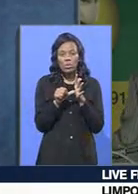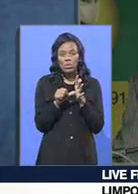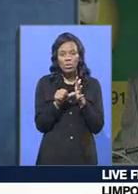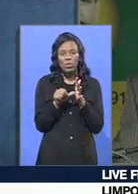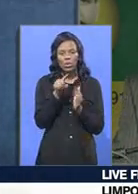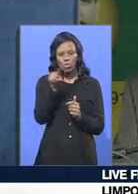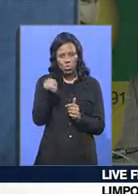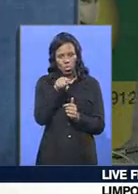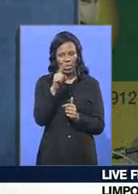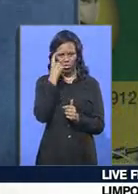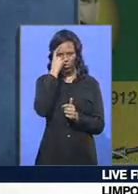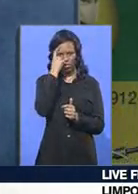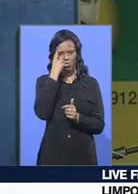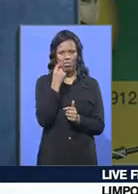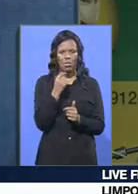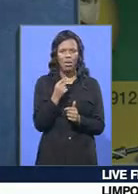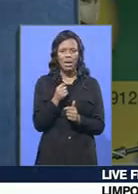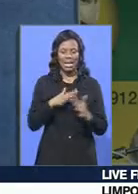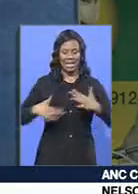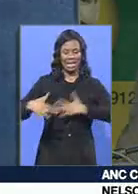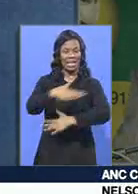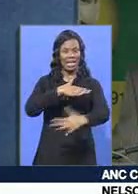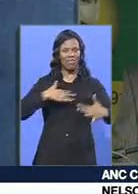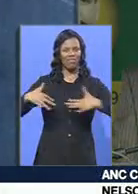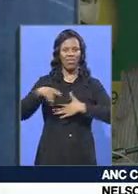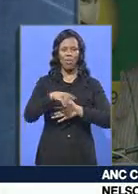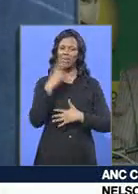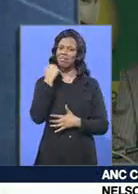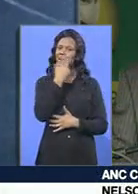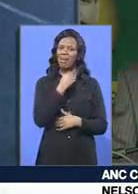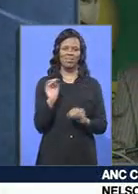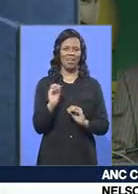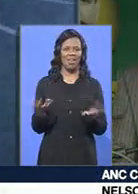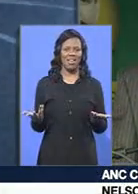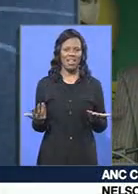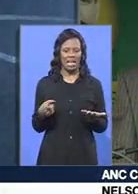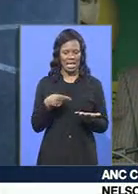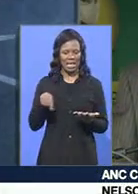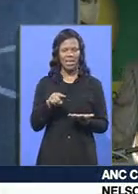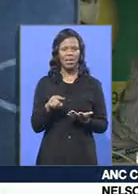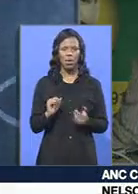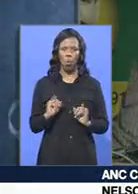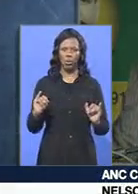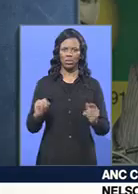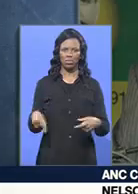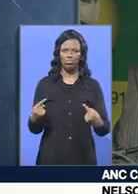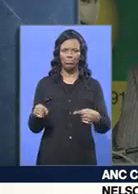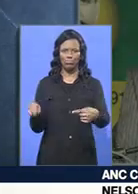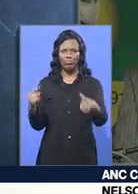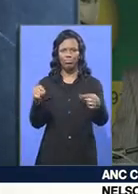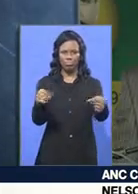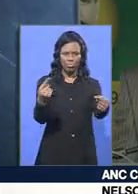the circumstances had been, in fact, made to be ripe by the struggle